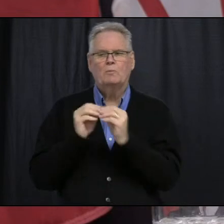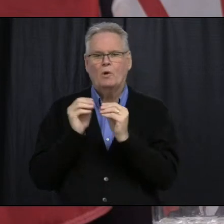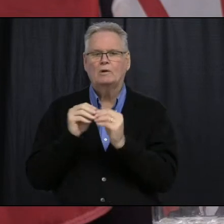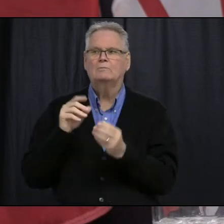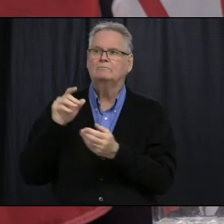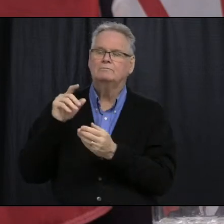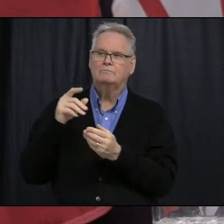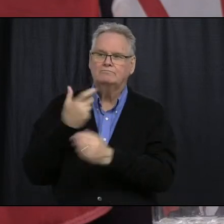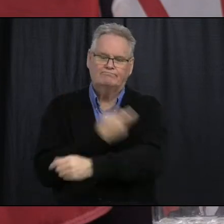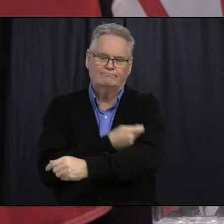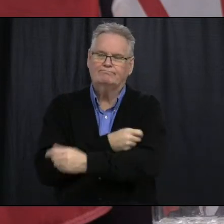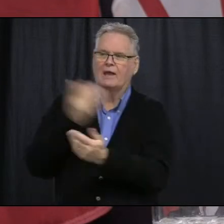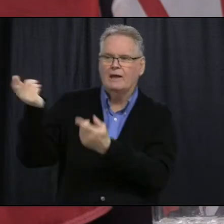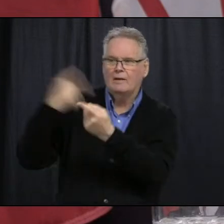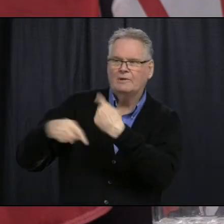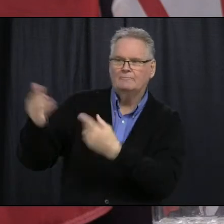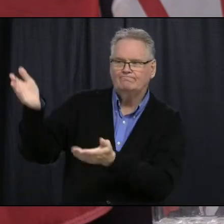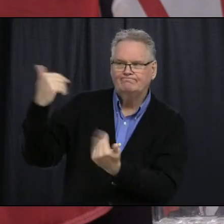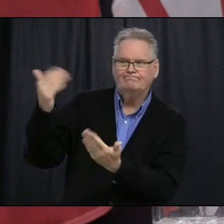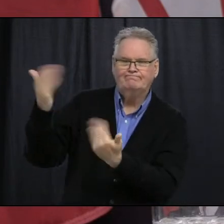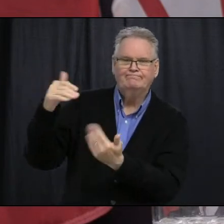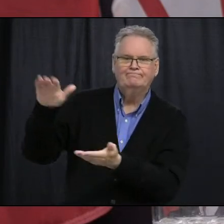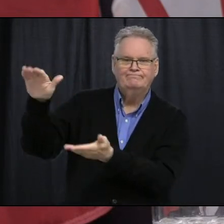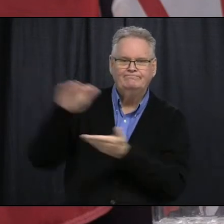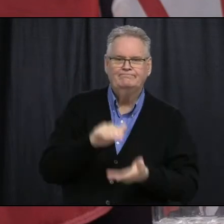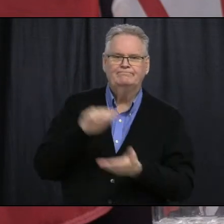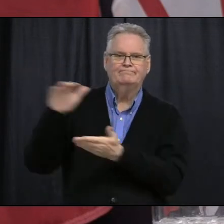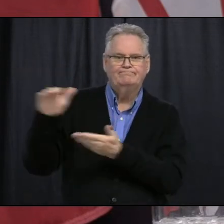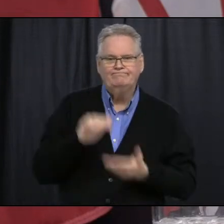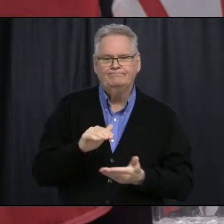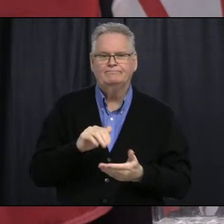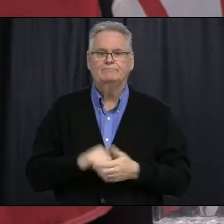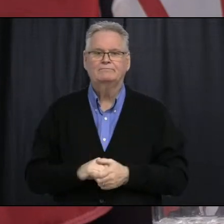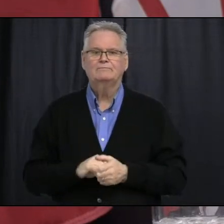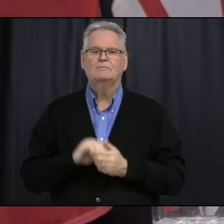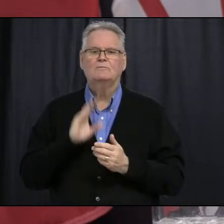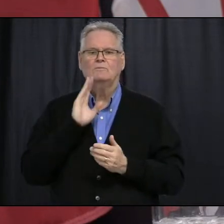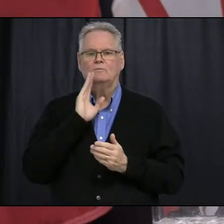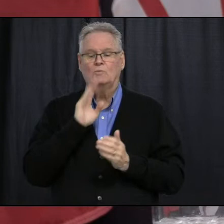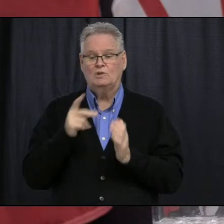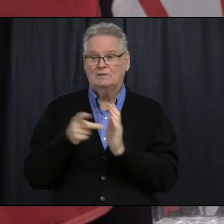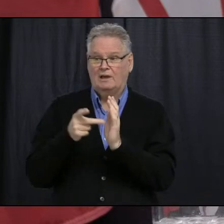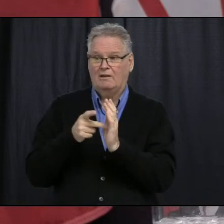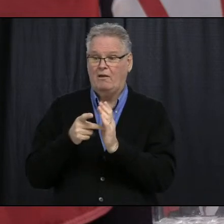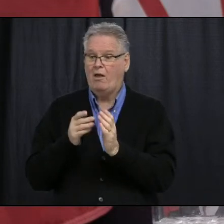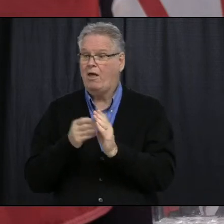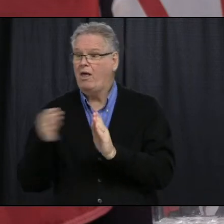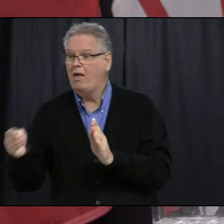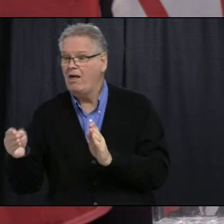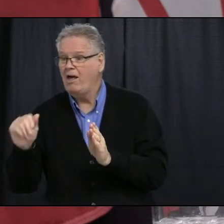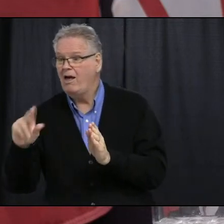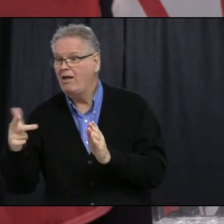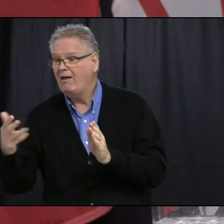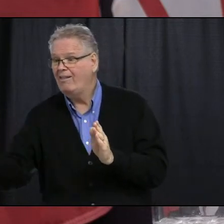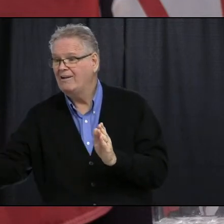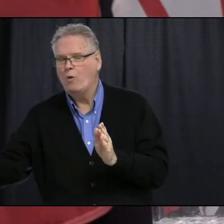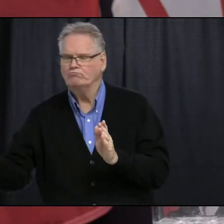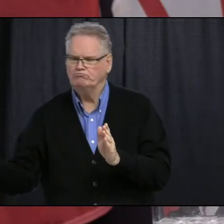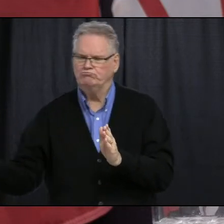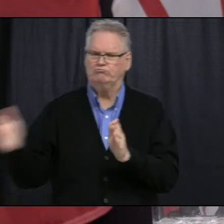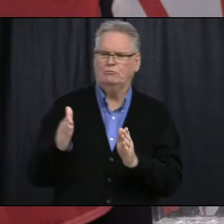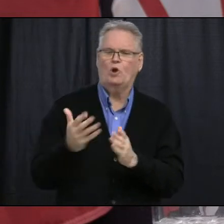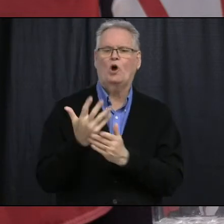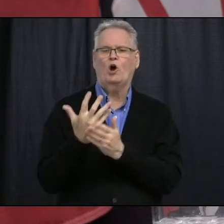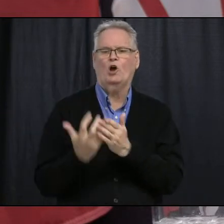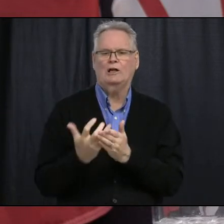Dr. Fitzgerald has outlined in broad terms what will happen, and that process really will start on Monday